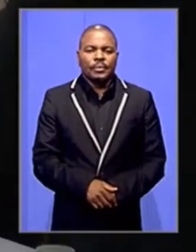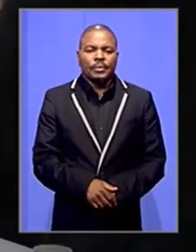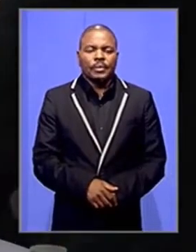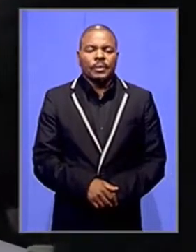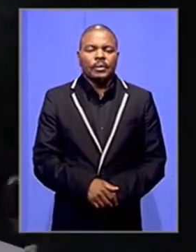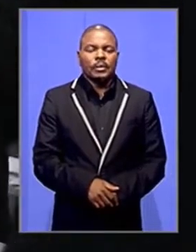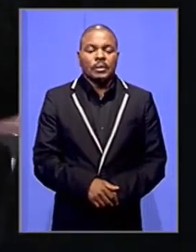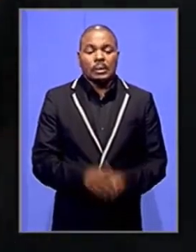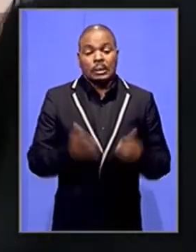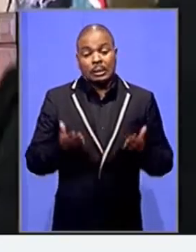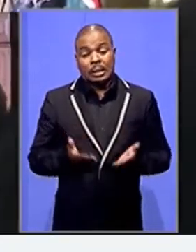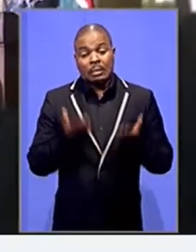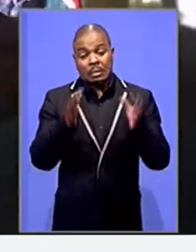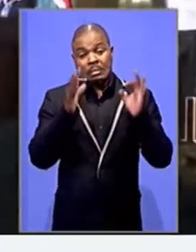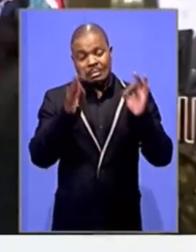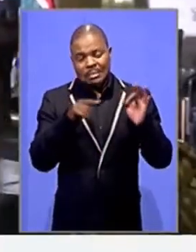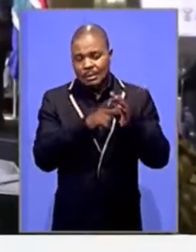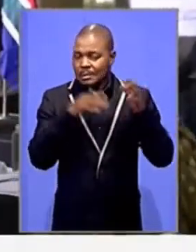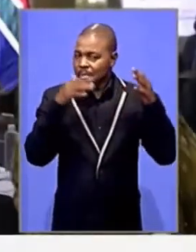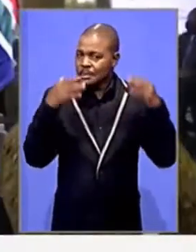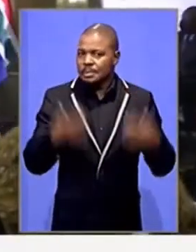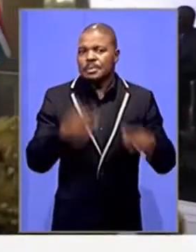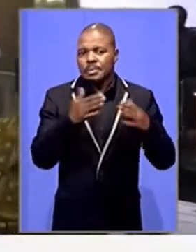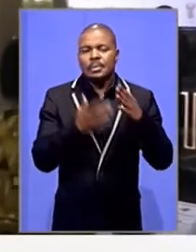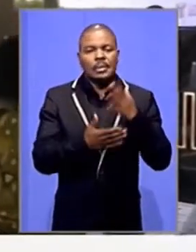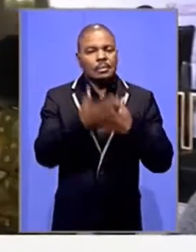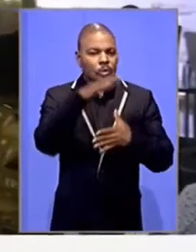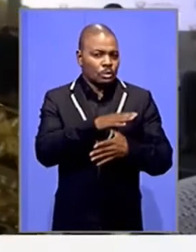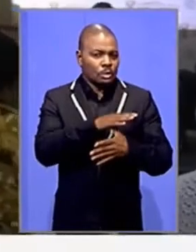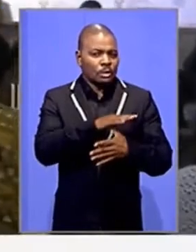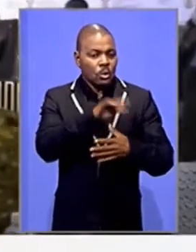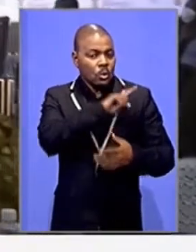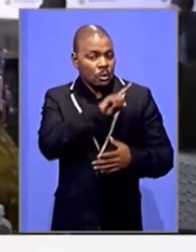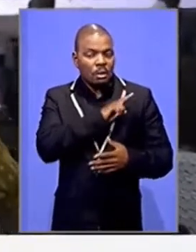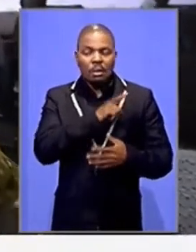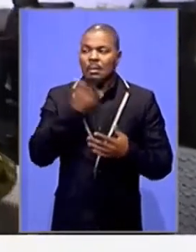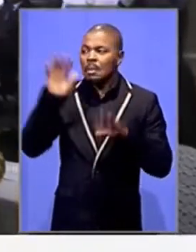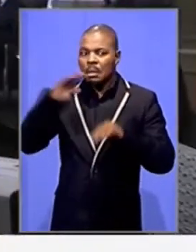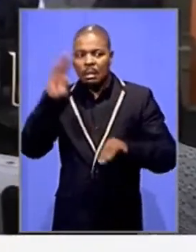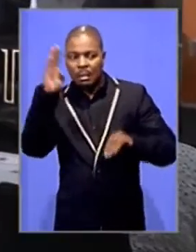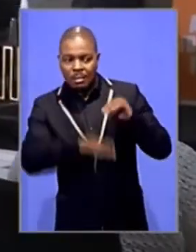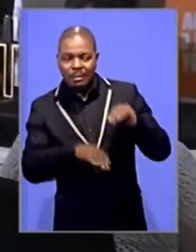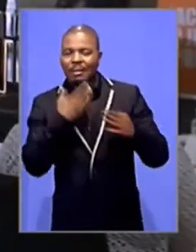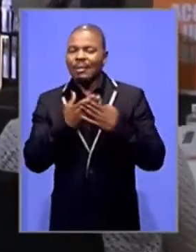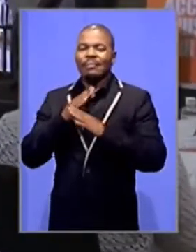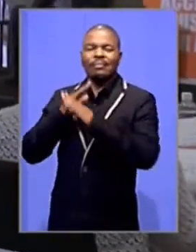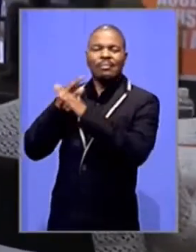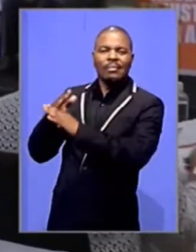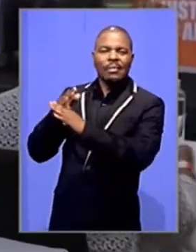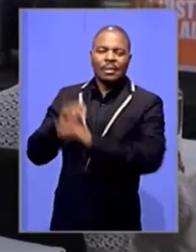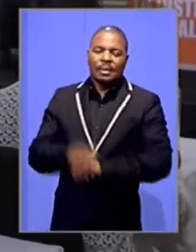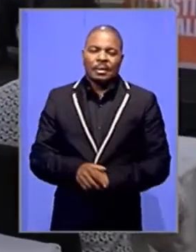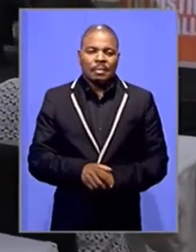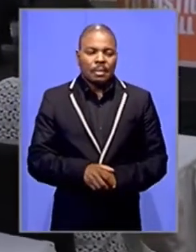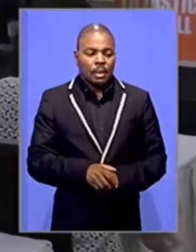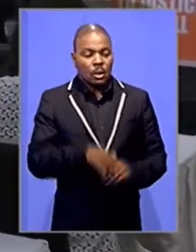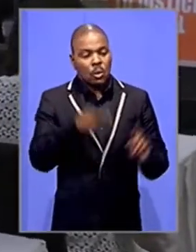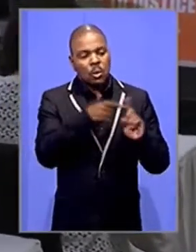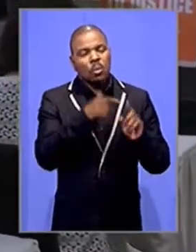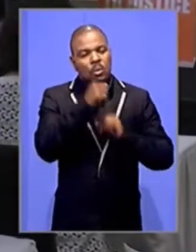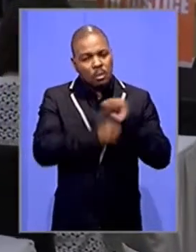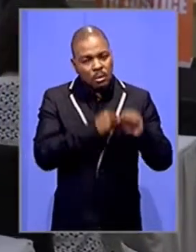Thebolotirelo e namatshegileng e tswelela go nna ntlhakgolo mo pusong go efoga dikgato tsa molao tse e ka iponang e lebagane le tsona. Fa a neela puo